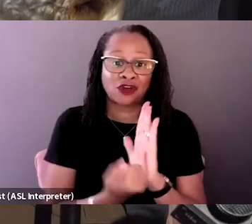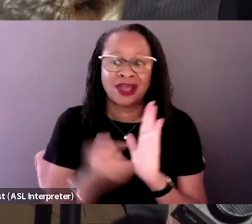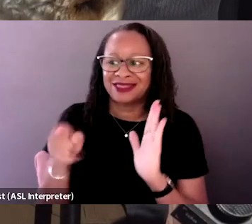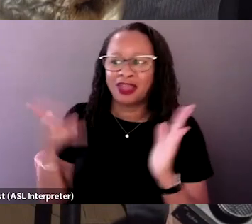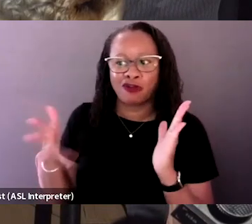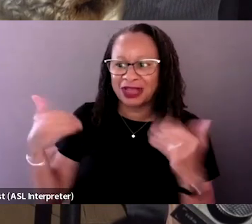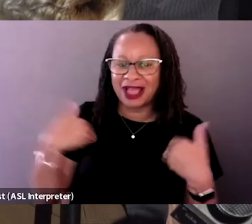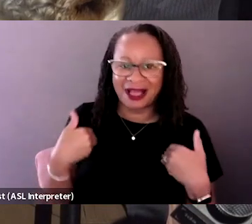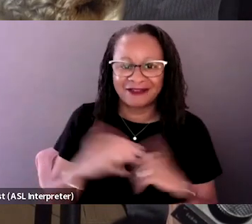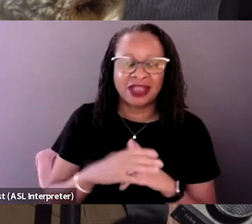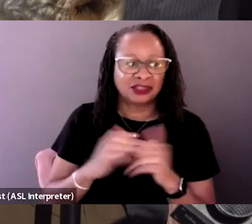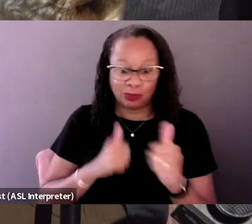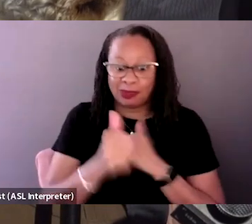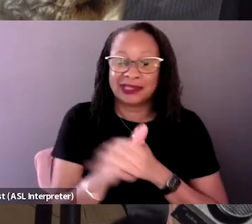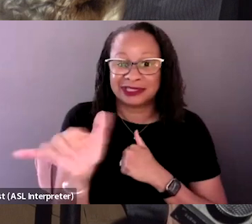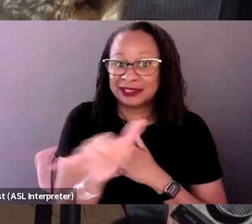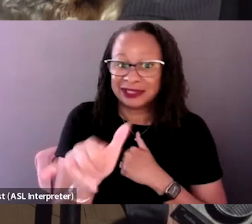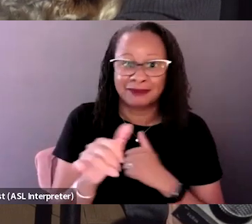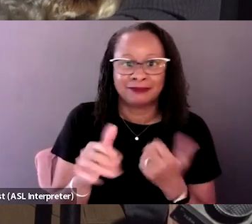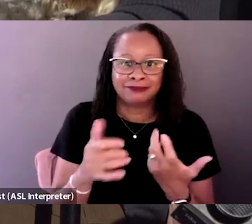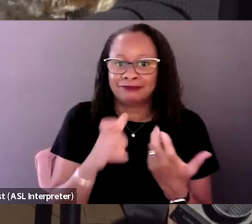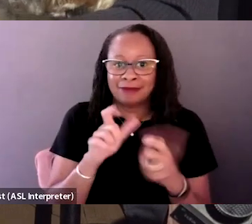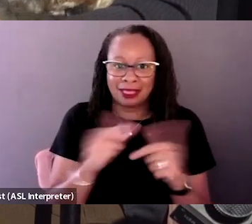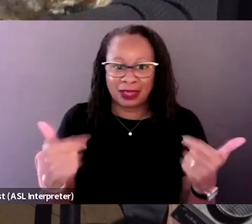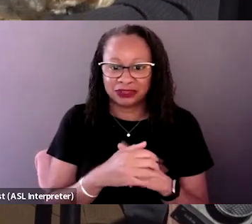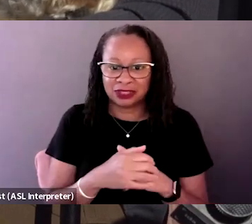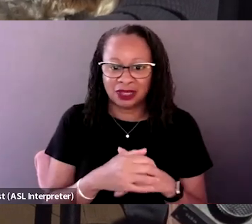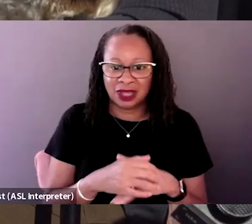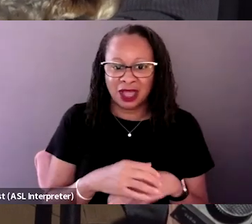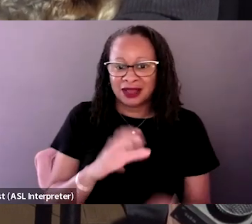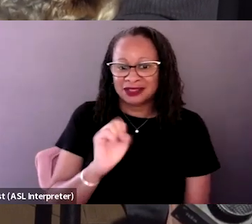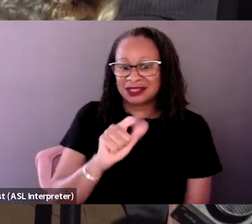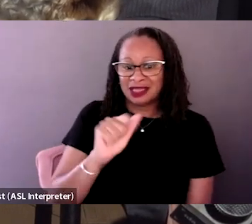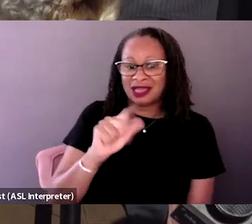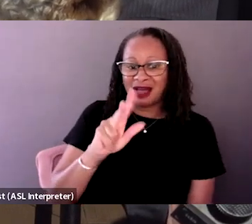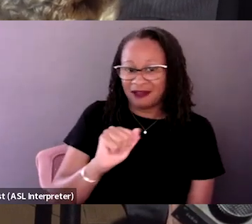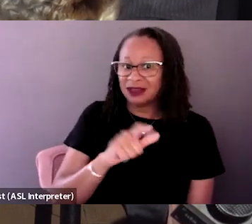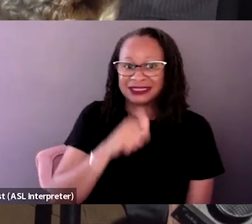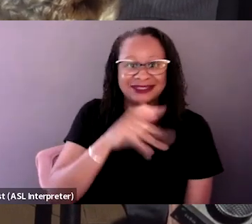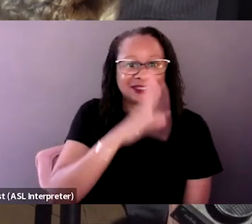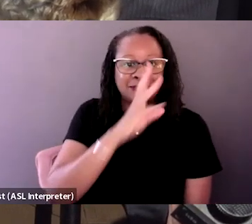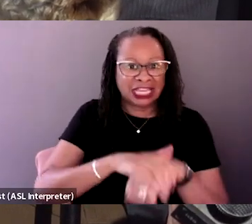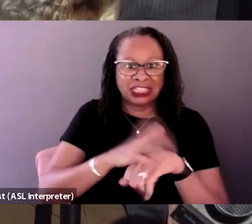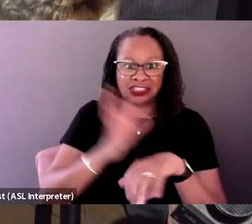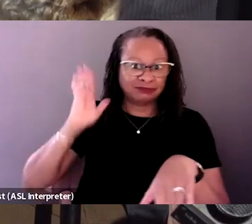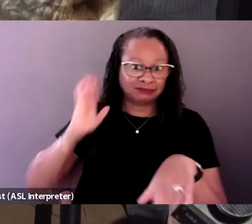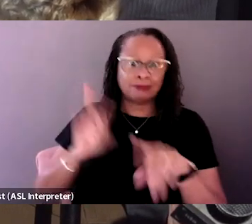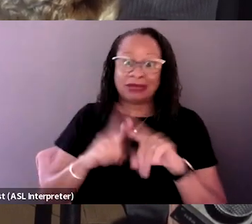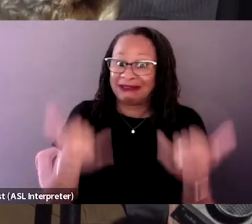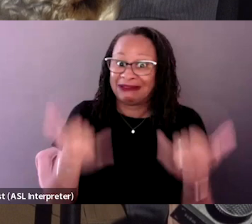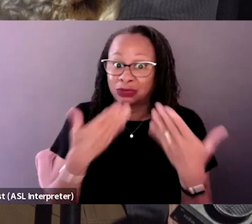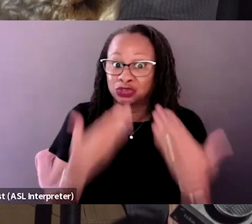had to kind of bypass the fact that we didn't speak the same language. I don't speak Ukrainian. At the time, Slava's English is very good now, but at the time, you were not speaking English